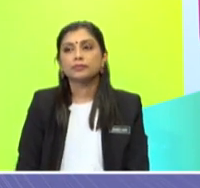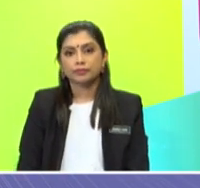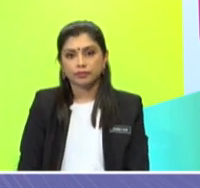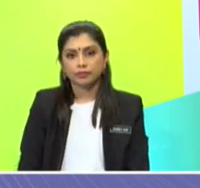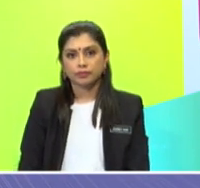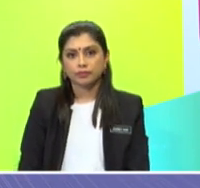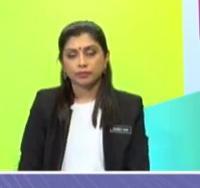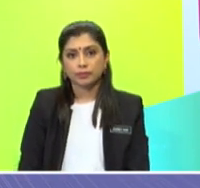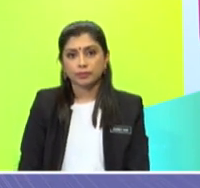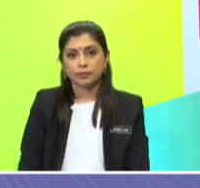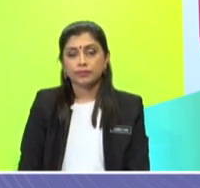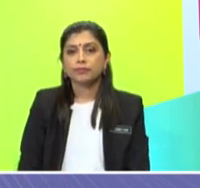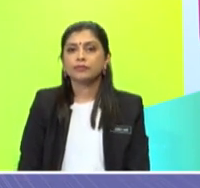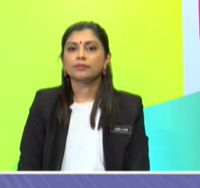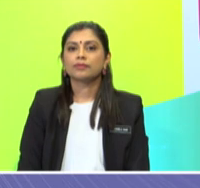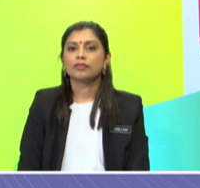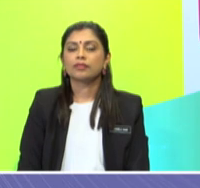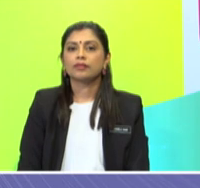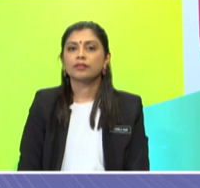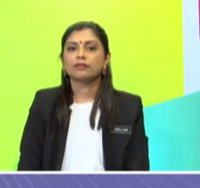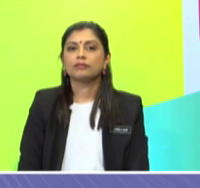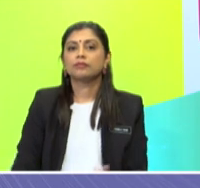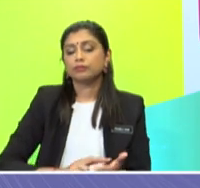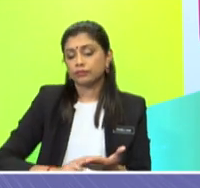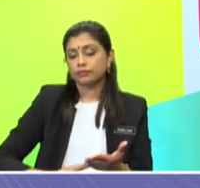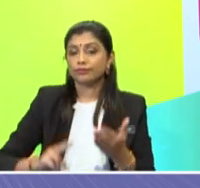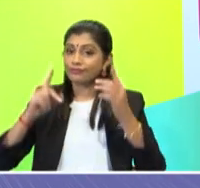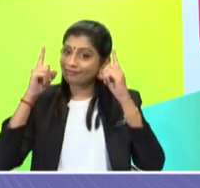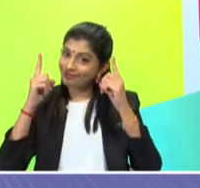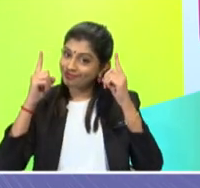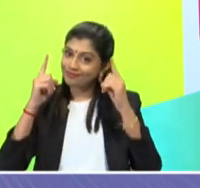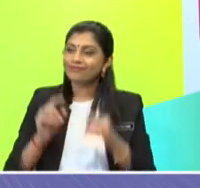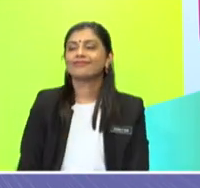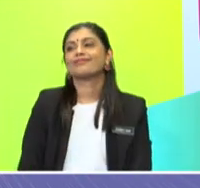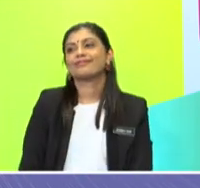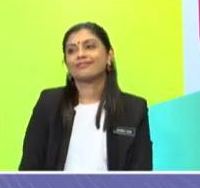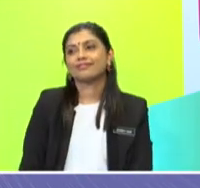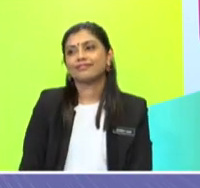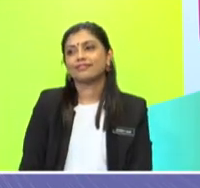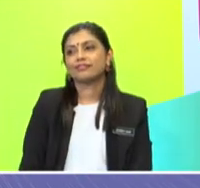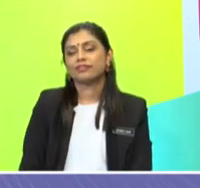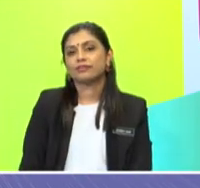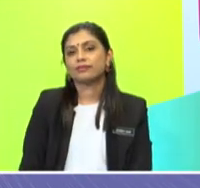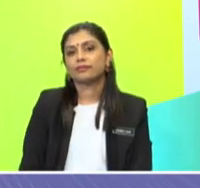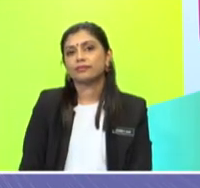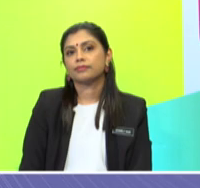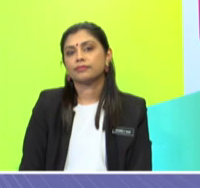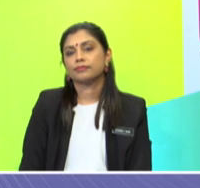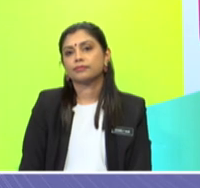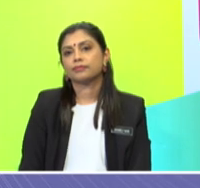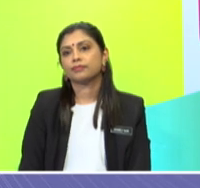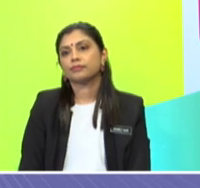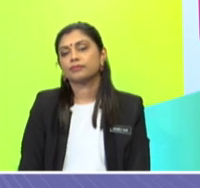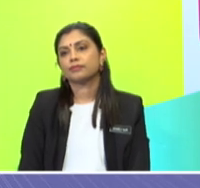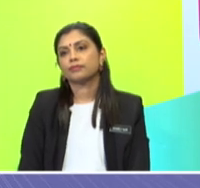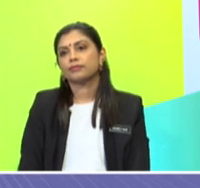in familiar situations by completing both situation and task in one paragraph. And the best part is,